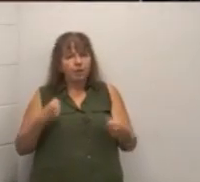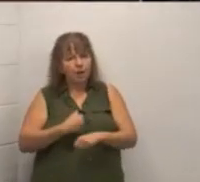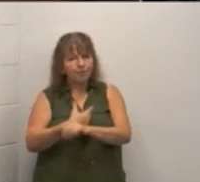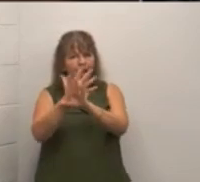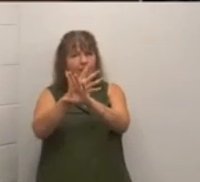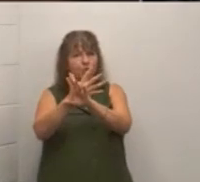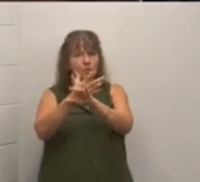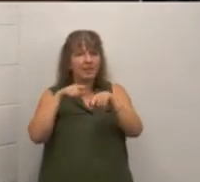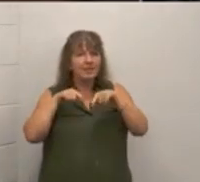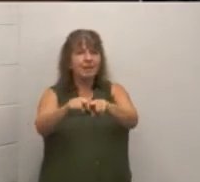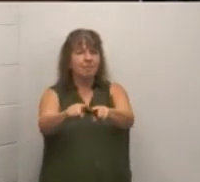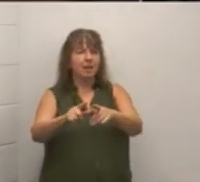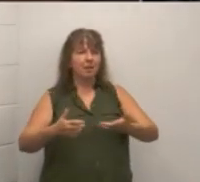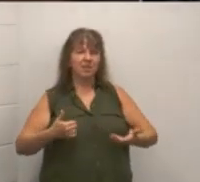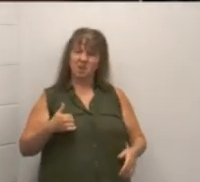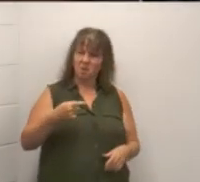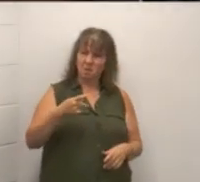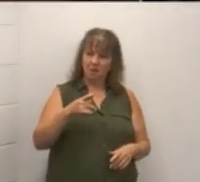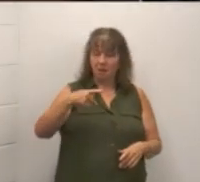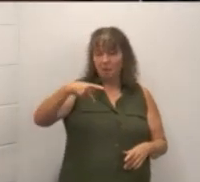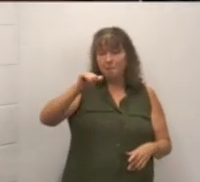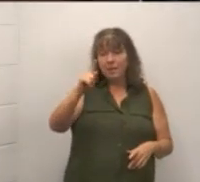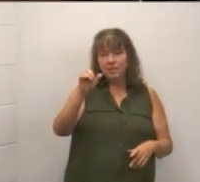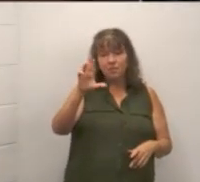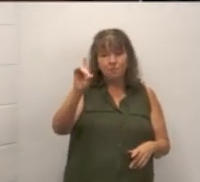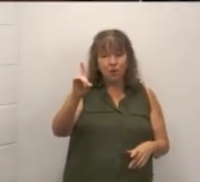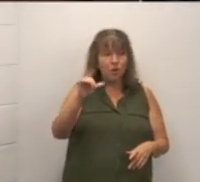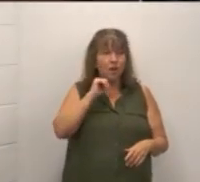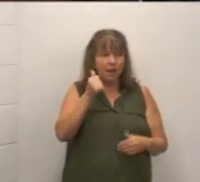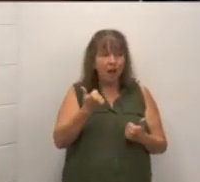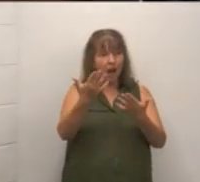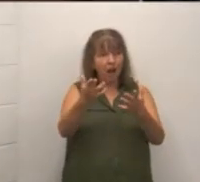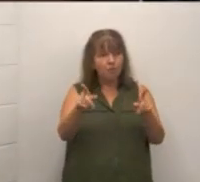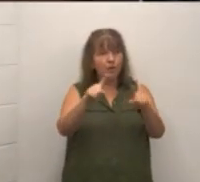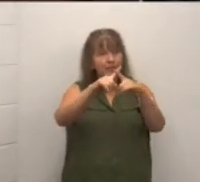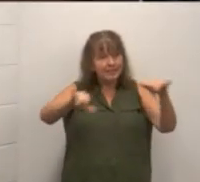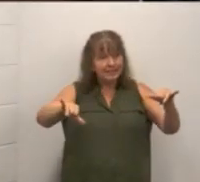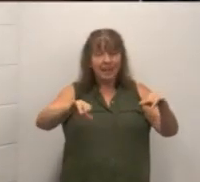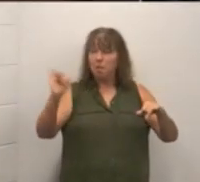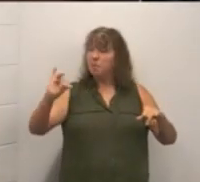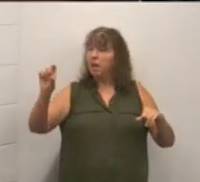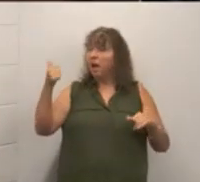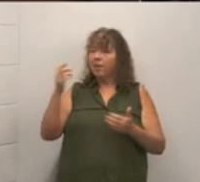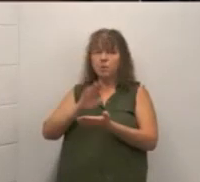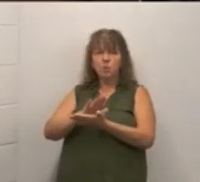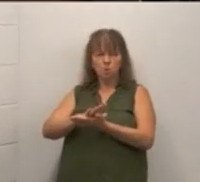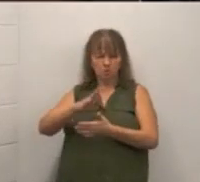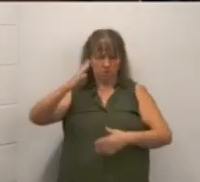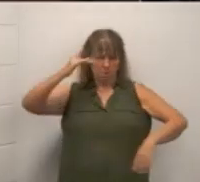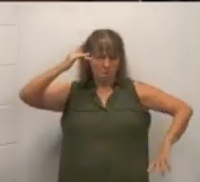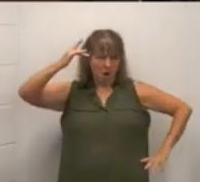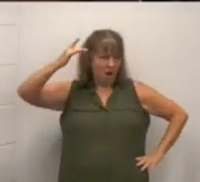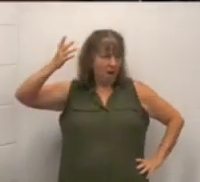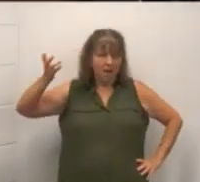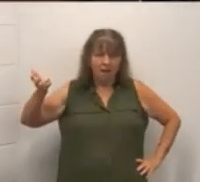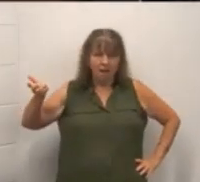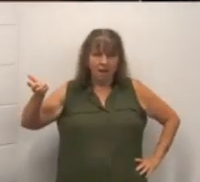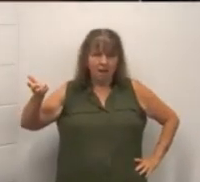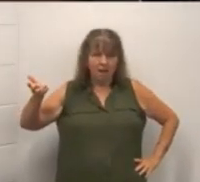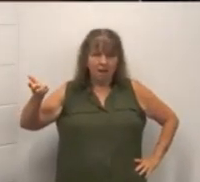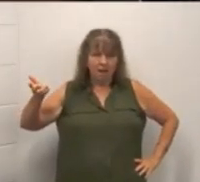find the fact that Pittsford is not able to do this, the same thing, very questionable. Please explain why, as a